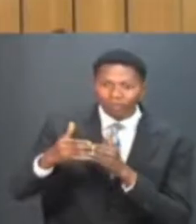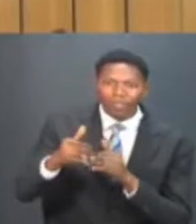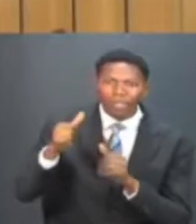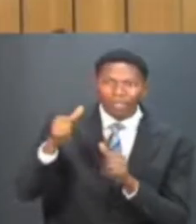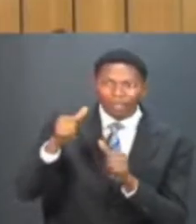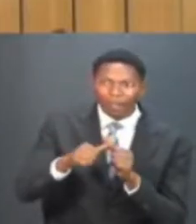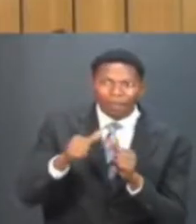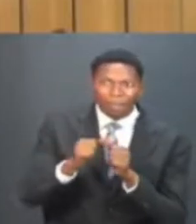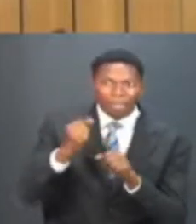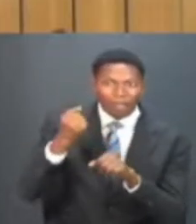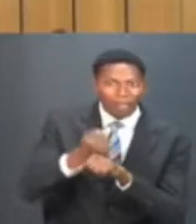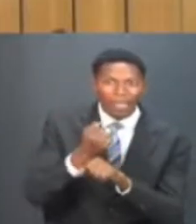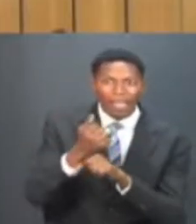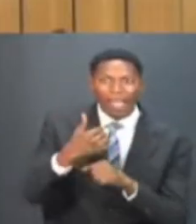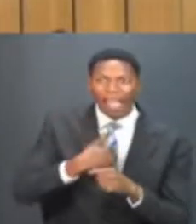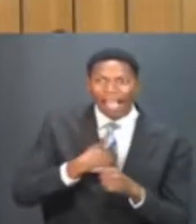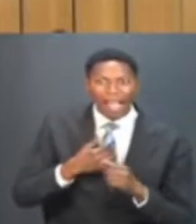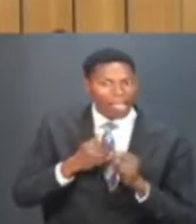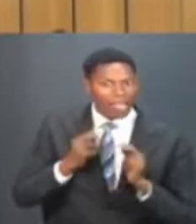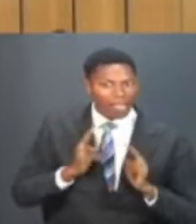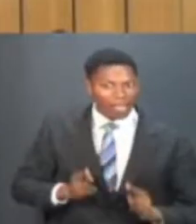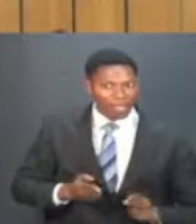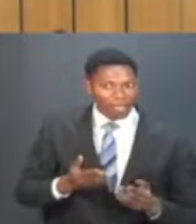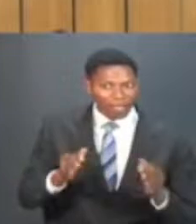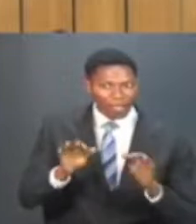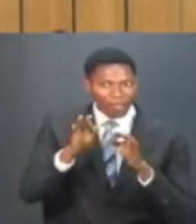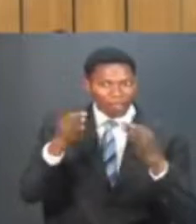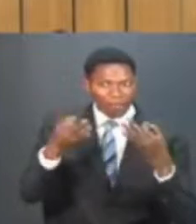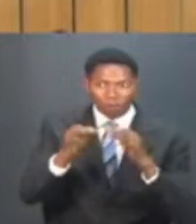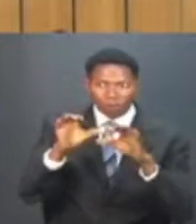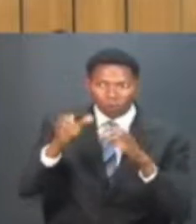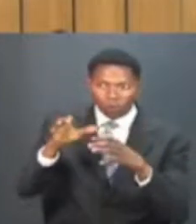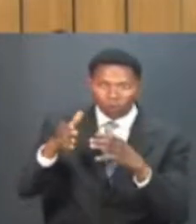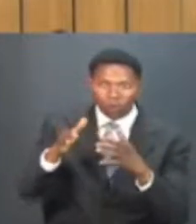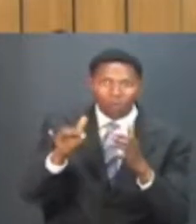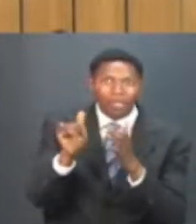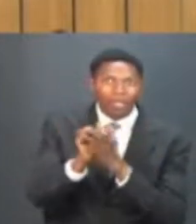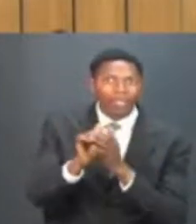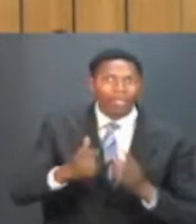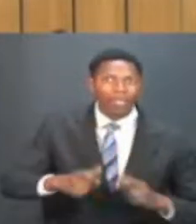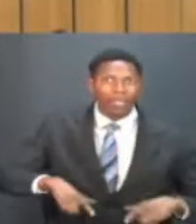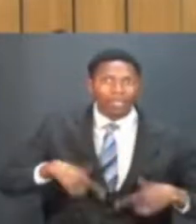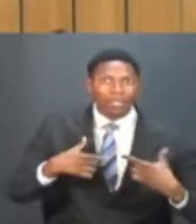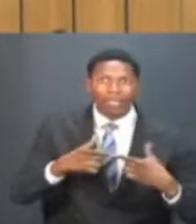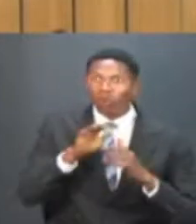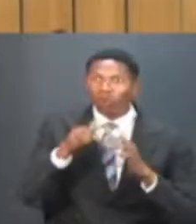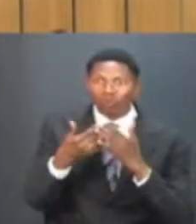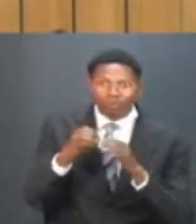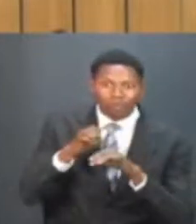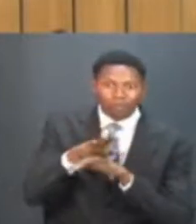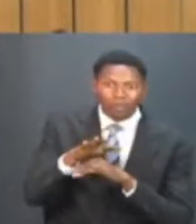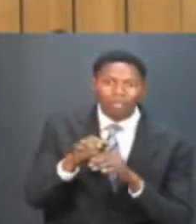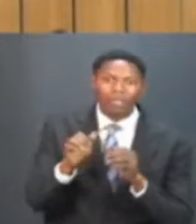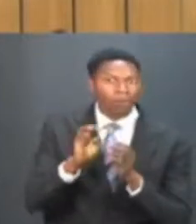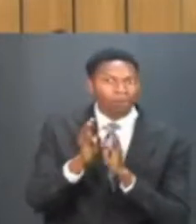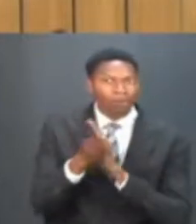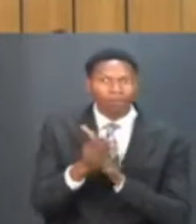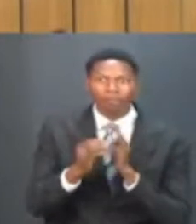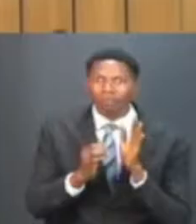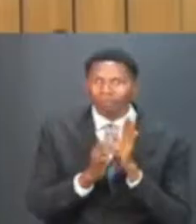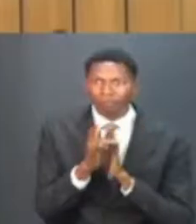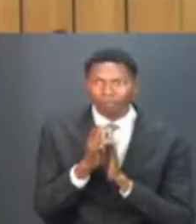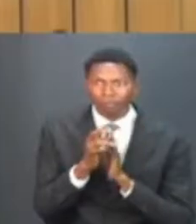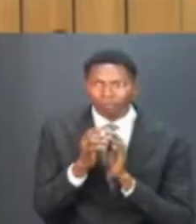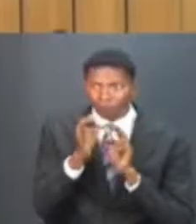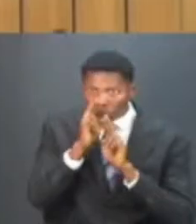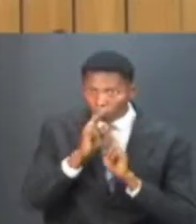human being, a family, and a community whose lives are profoundly affected by cancer. Right, Honorable